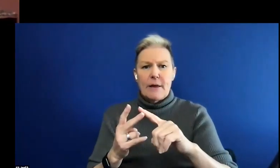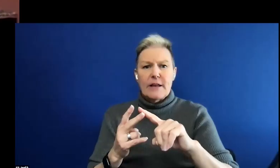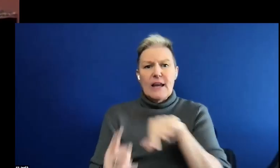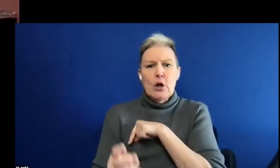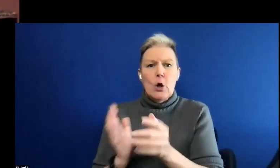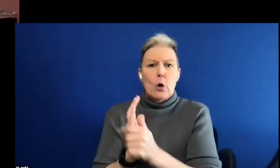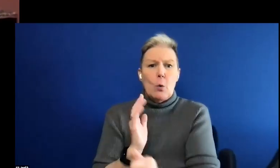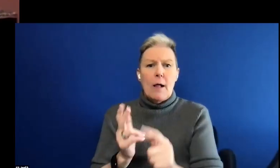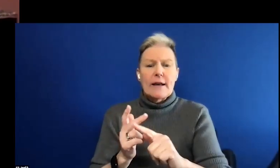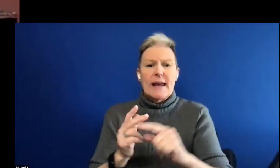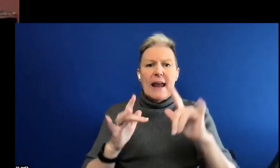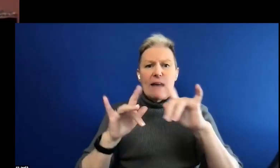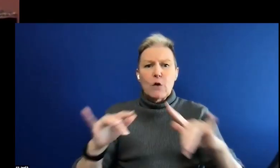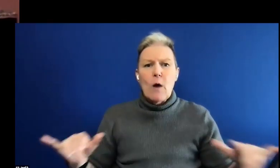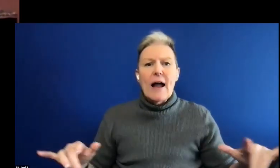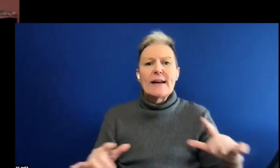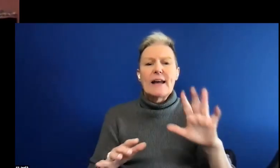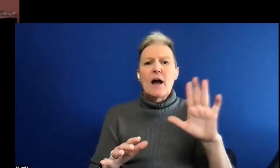variety of providers in your area.